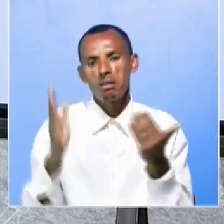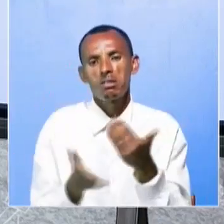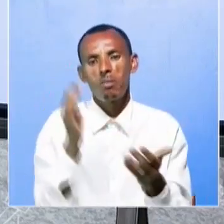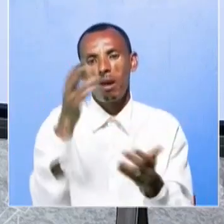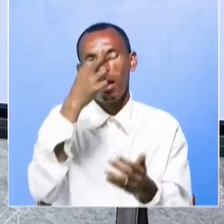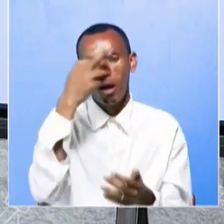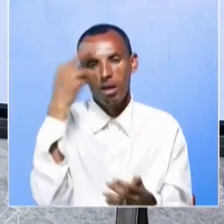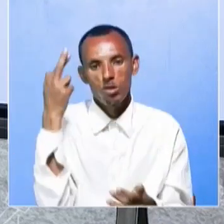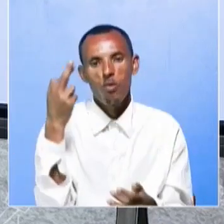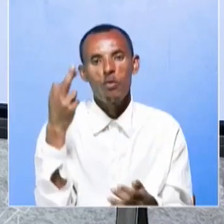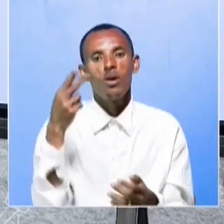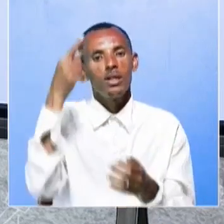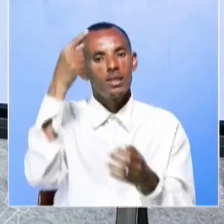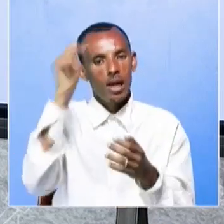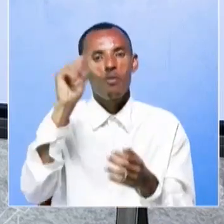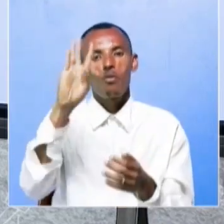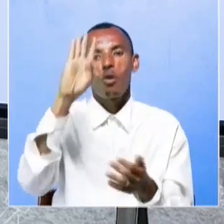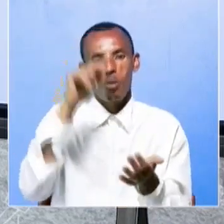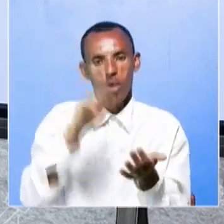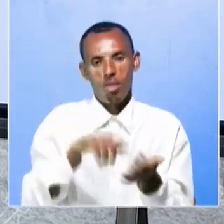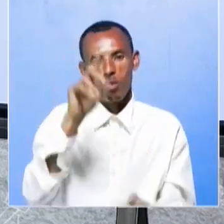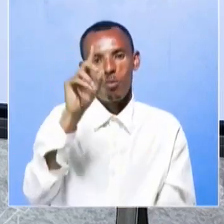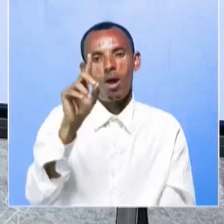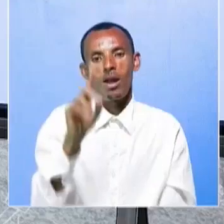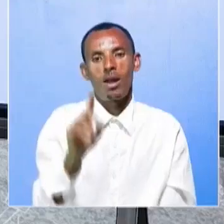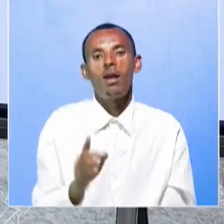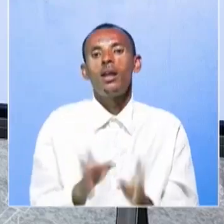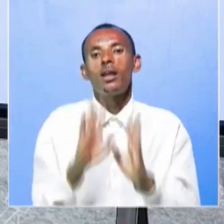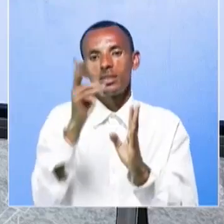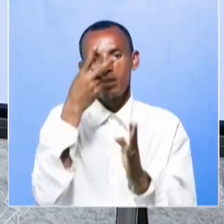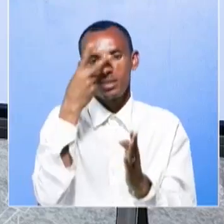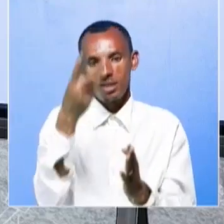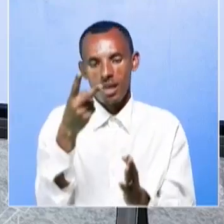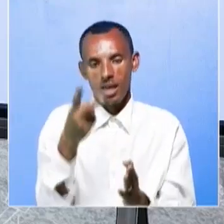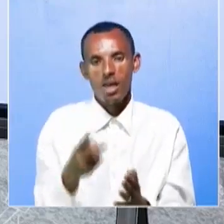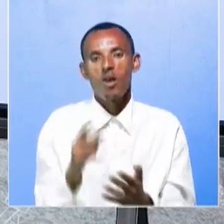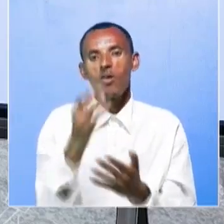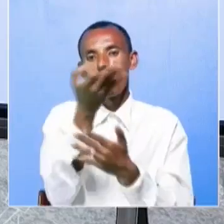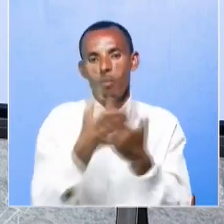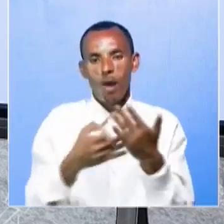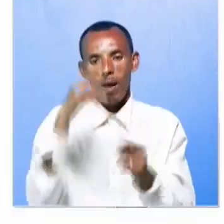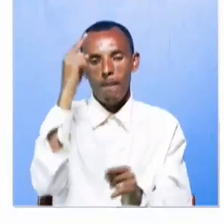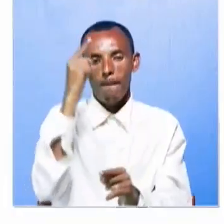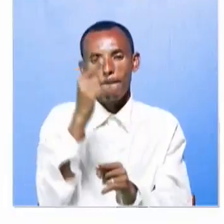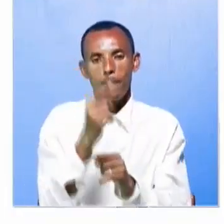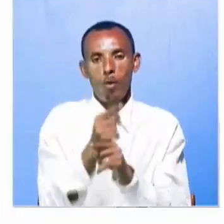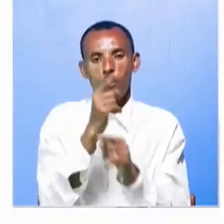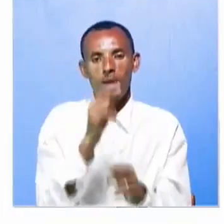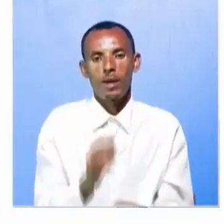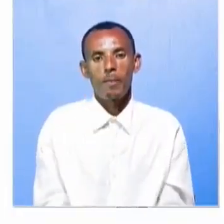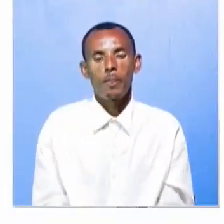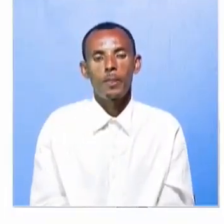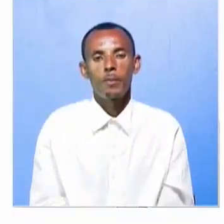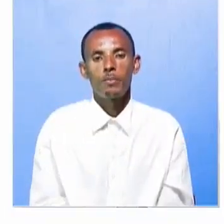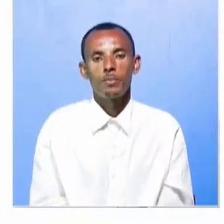of theorem 4.1. So let's see a certain formal proving.